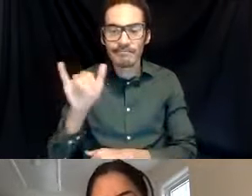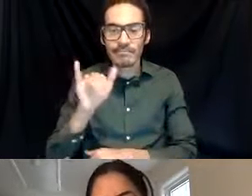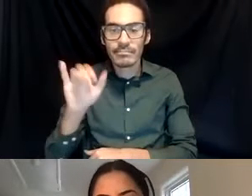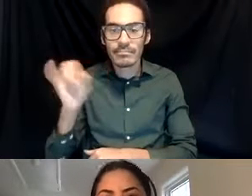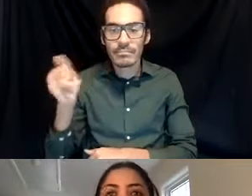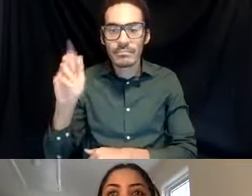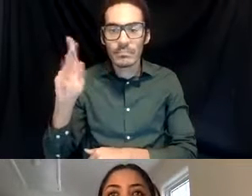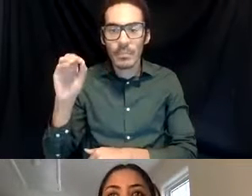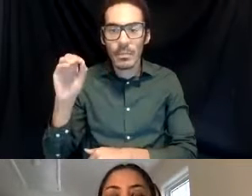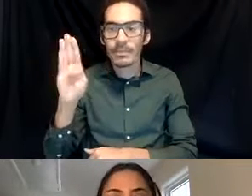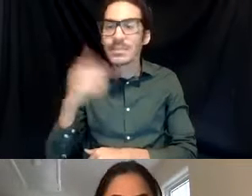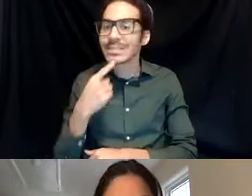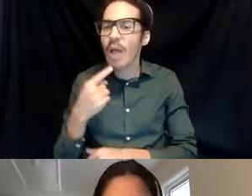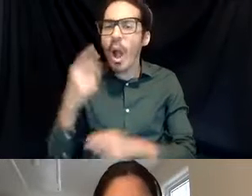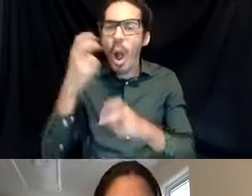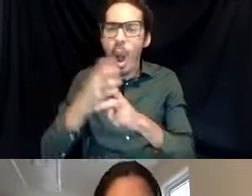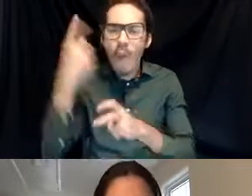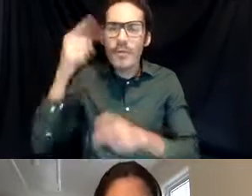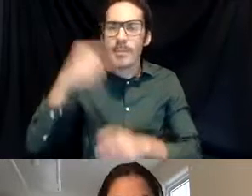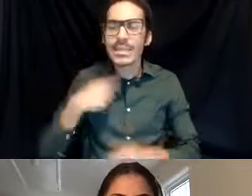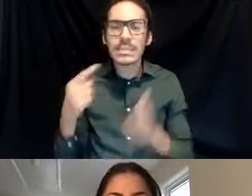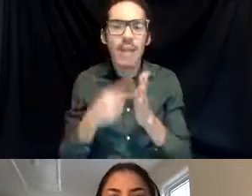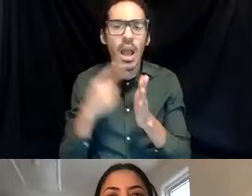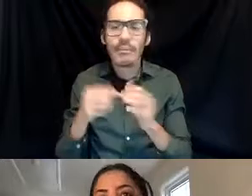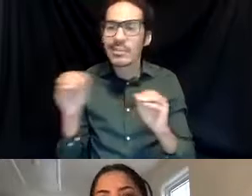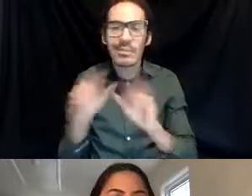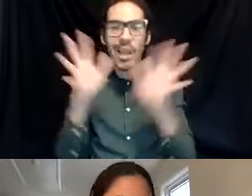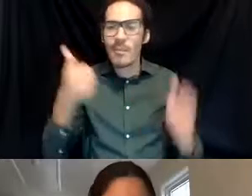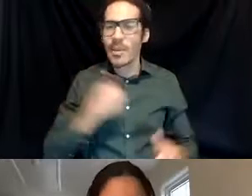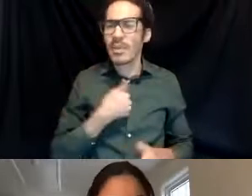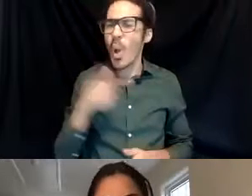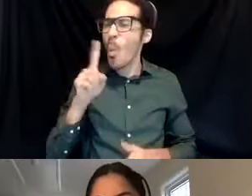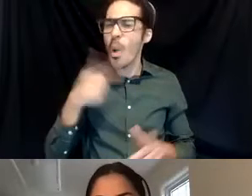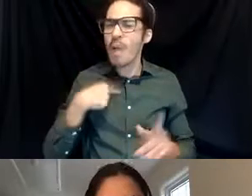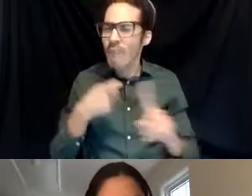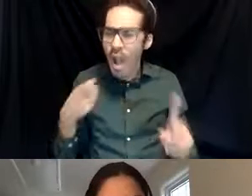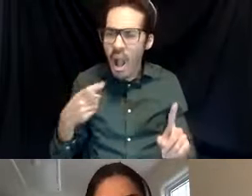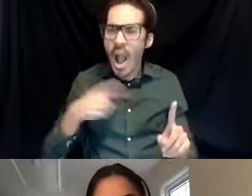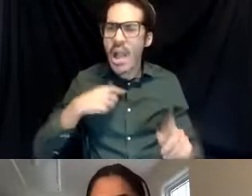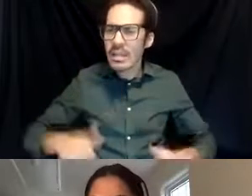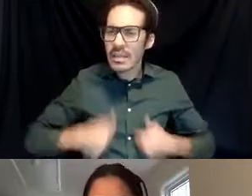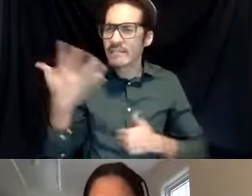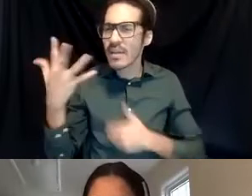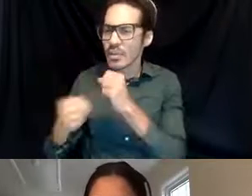Jacob said, it's hard for me to sometimes even clarify to myself, well, where am I from? I've spent 5 years here, 3 years of my life earlier